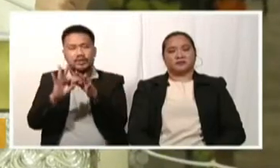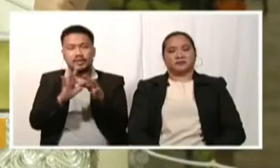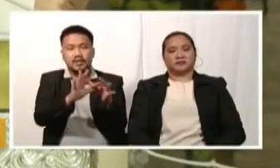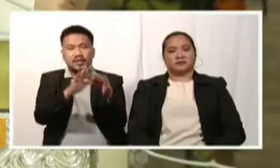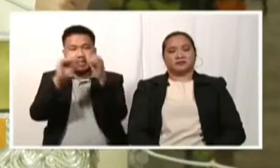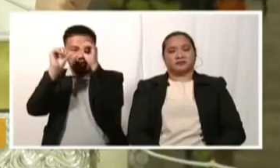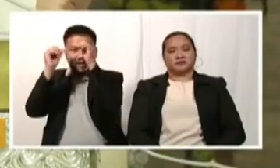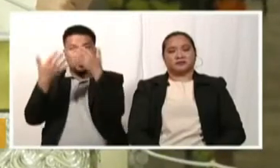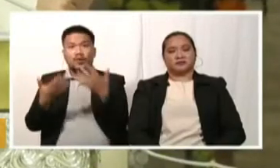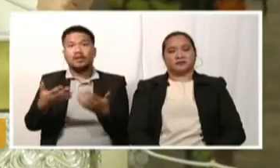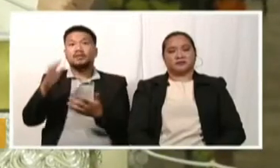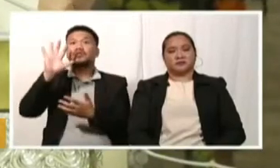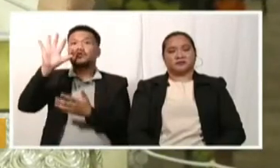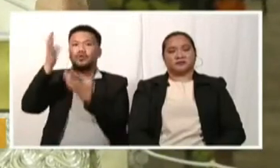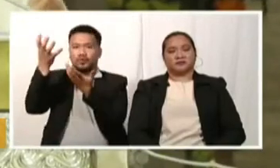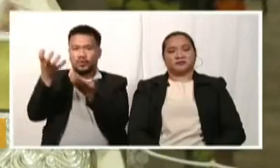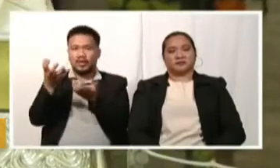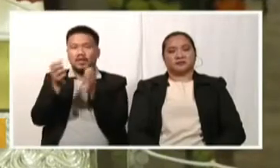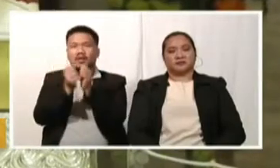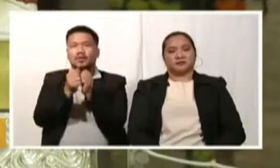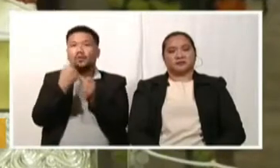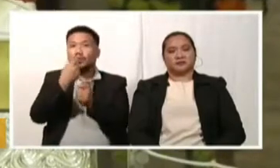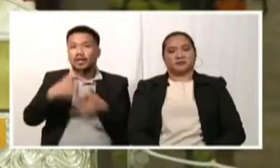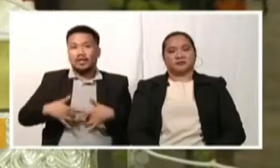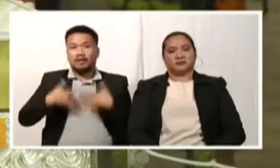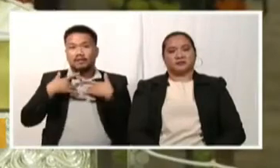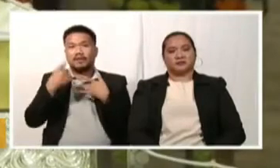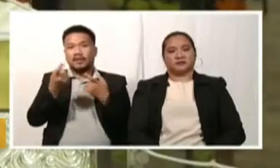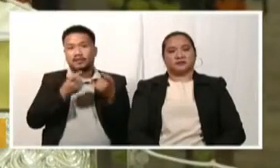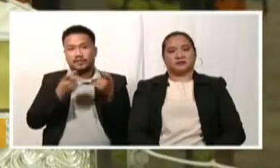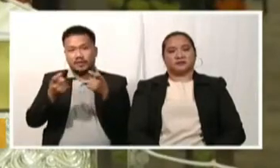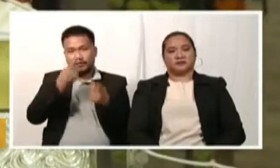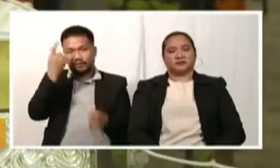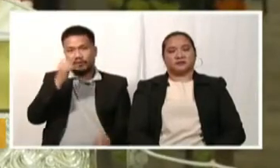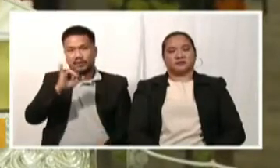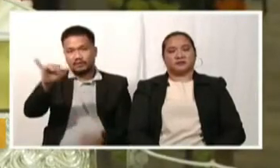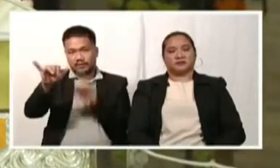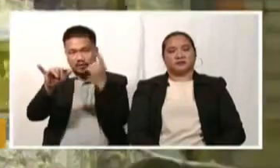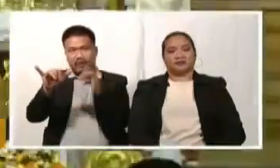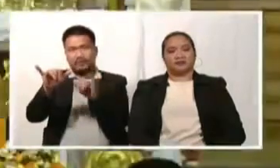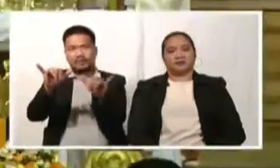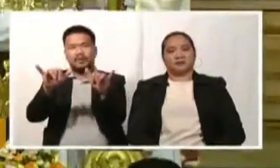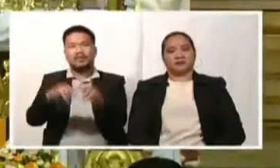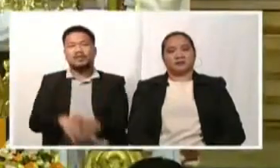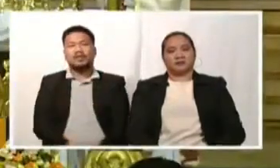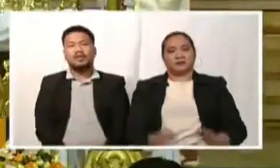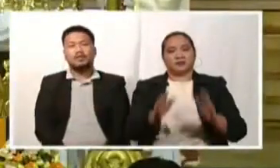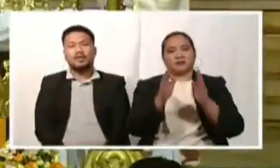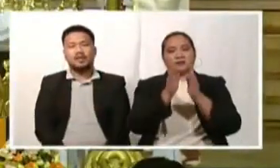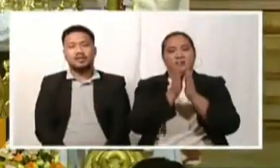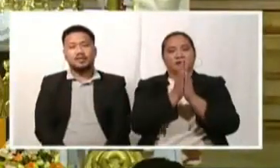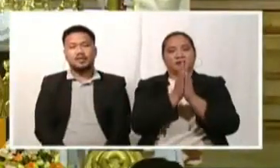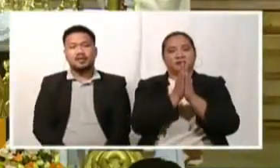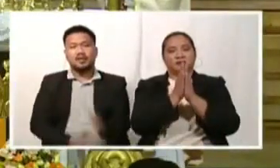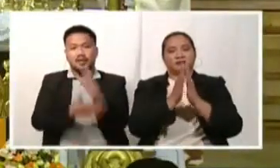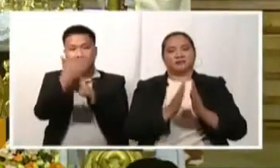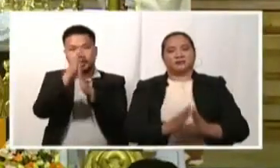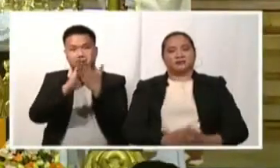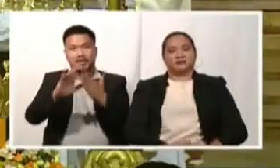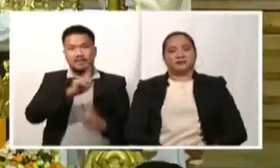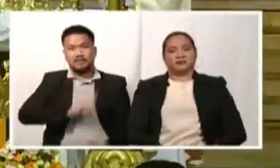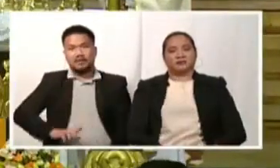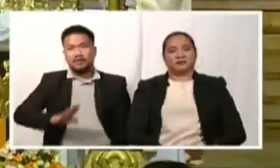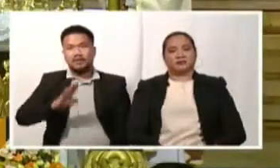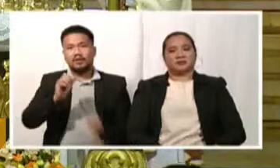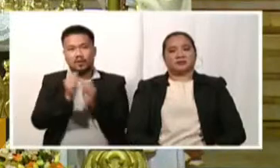in accordance with your will, who live and reign forever and ever. Amen. The peace of the Lord be with